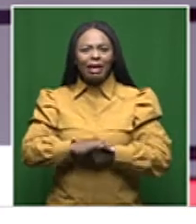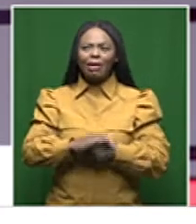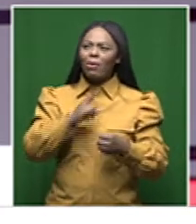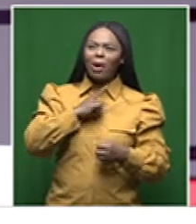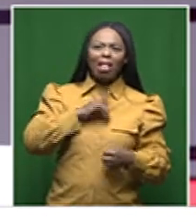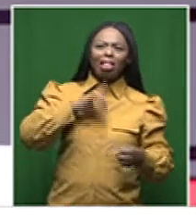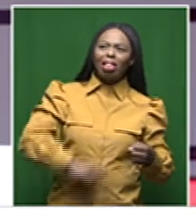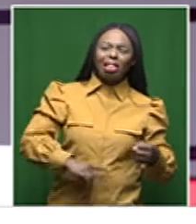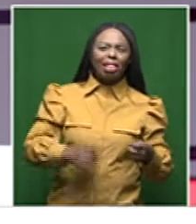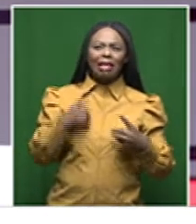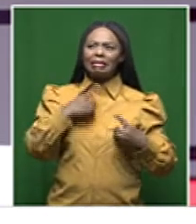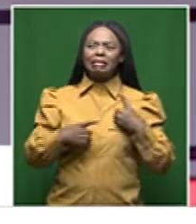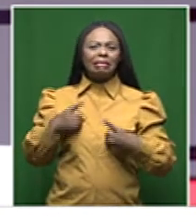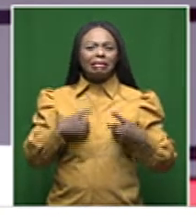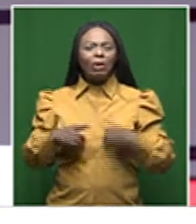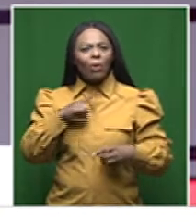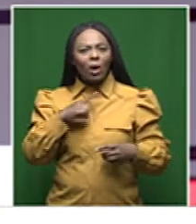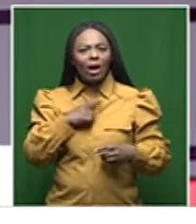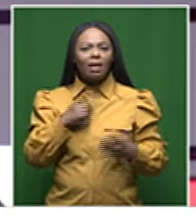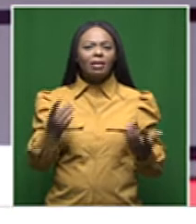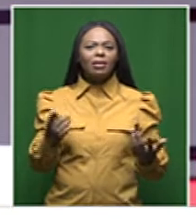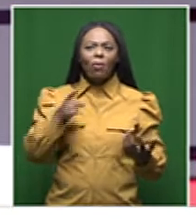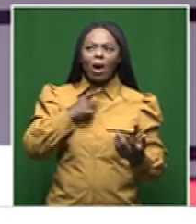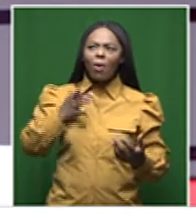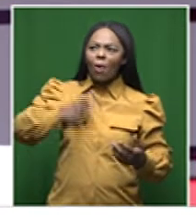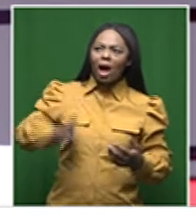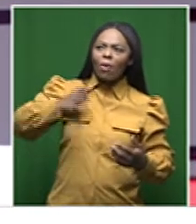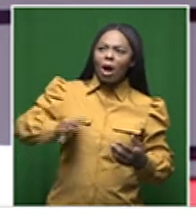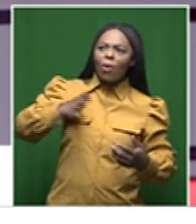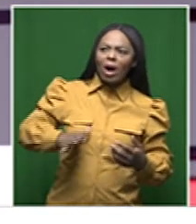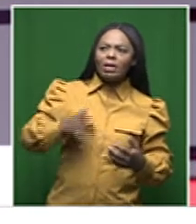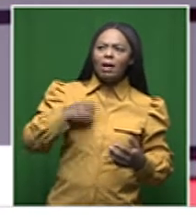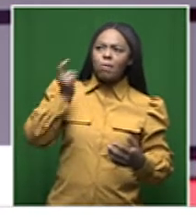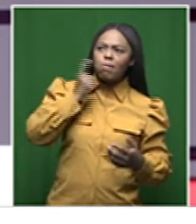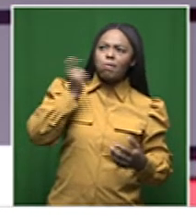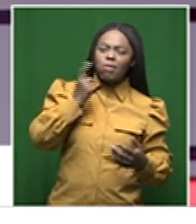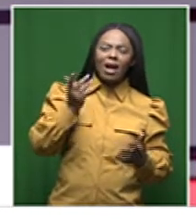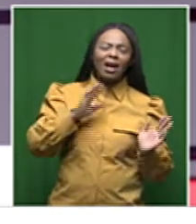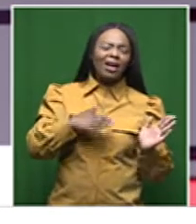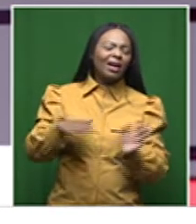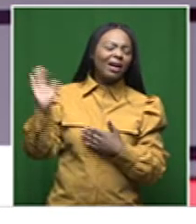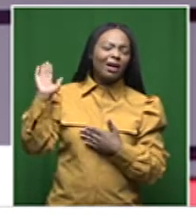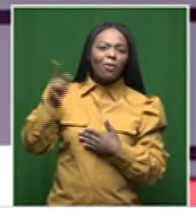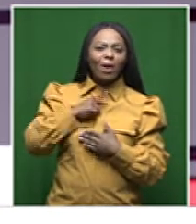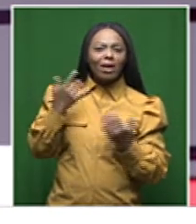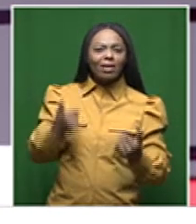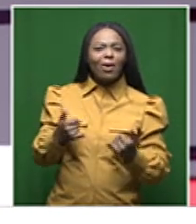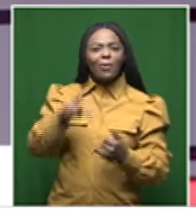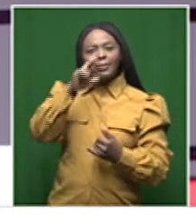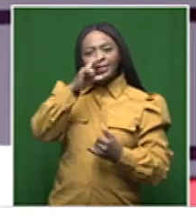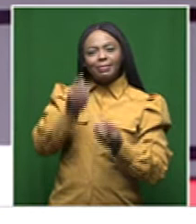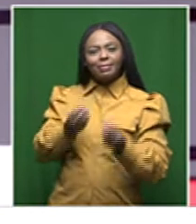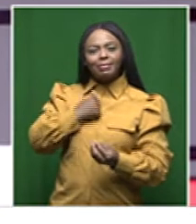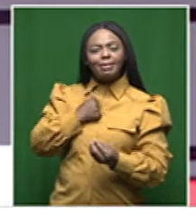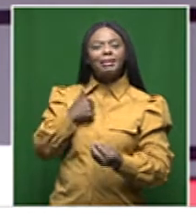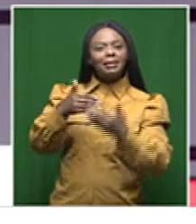Because that, you know, that longing of want to be a mother has suddenly gone away. And I'm thinking to myself, I